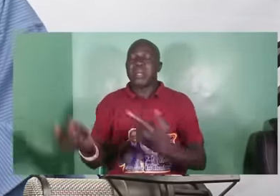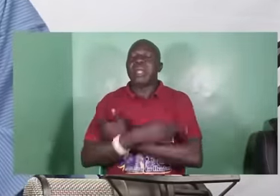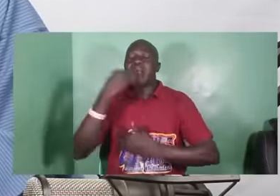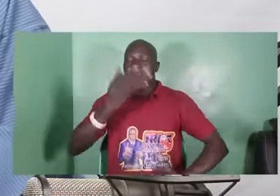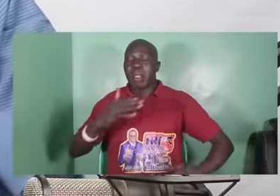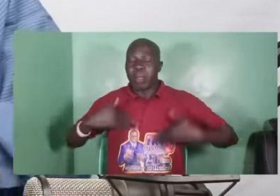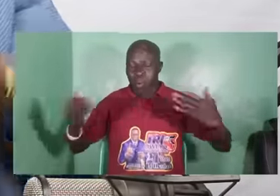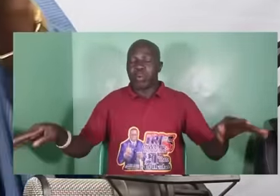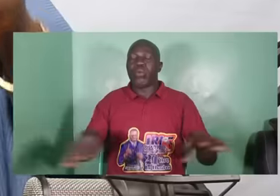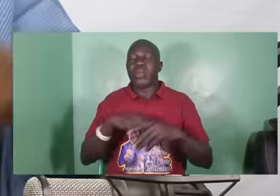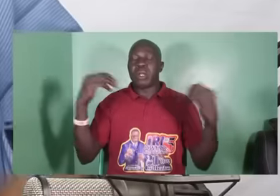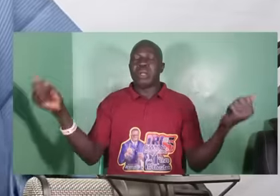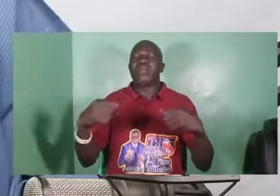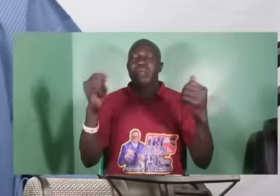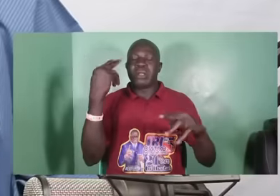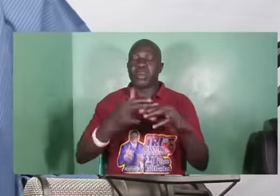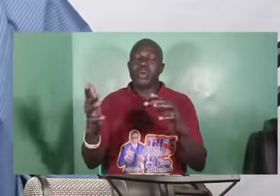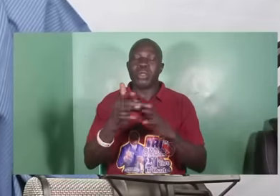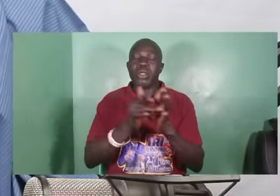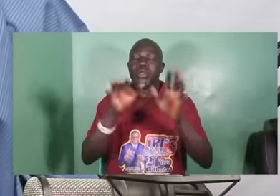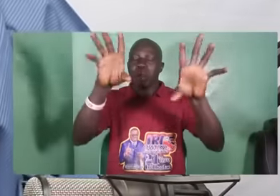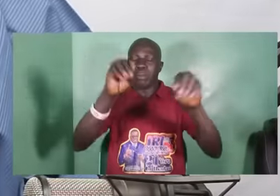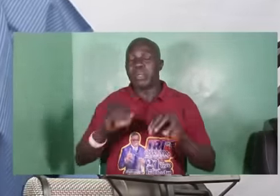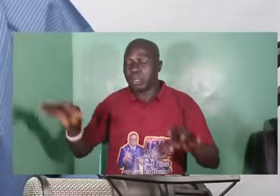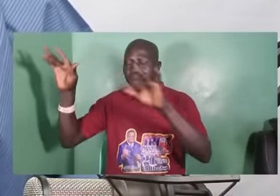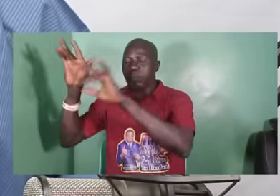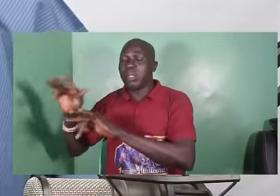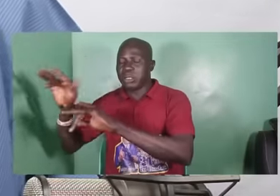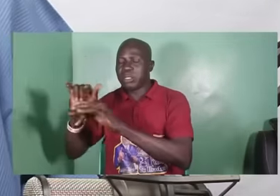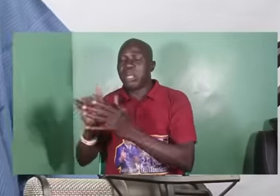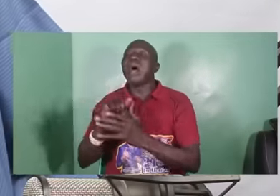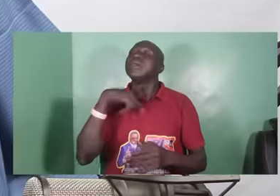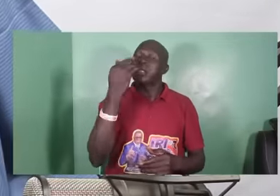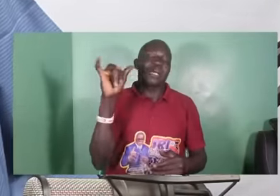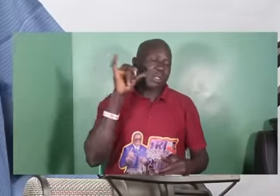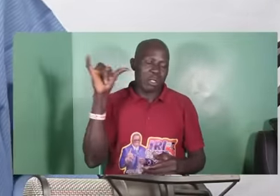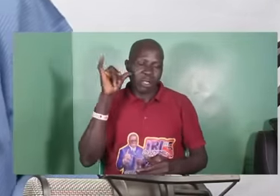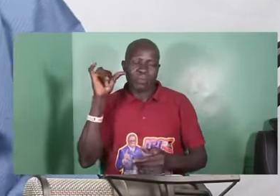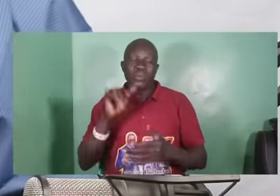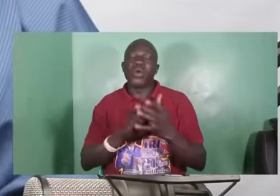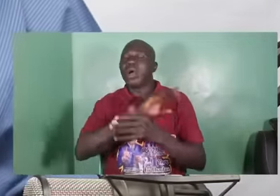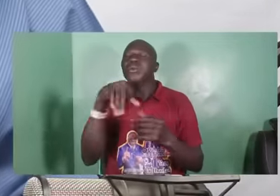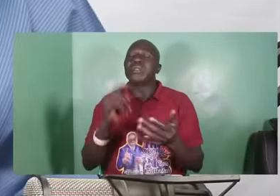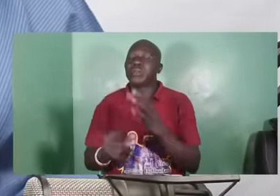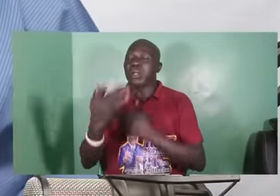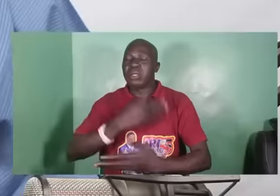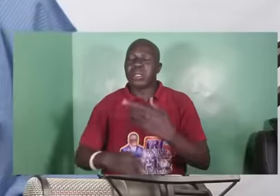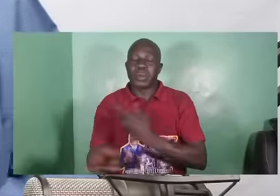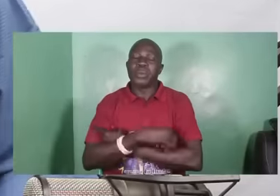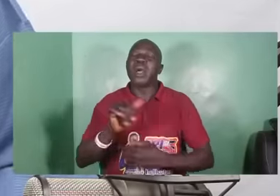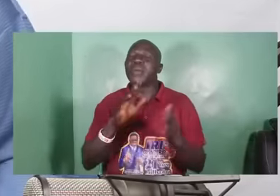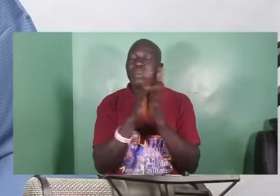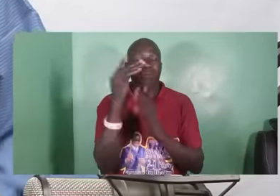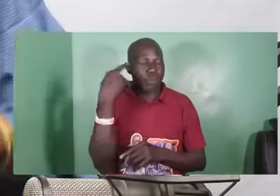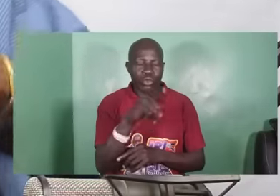wedding anniversary. In the name of Jesus. Amen. I said yesterday. I said we are celebrating your birthday. We